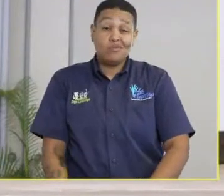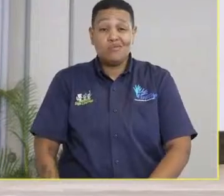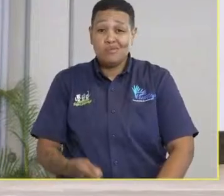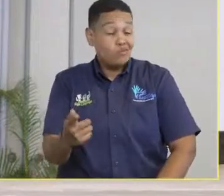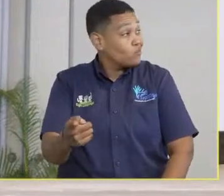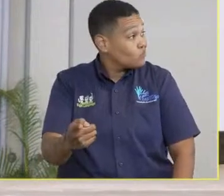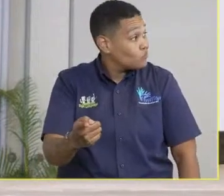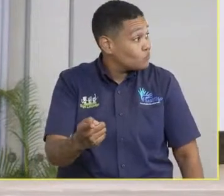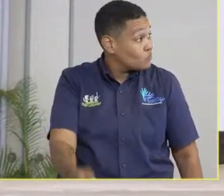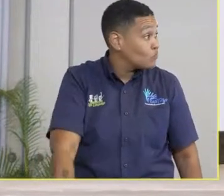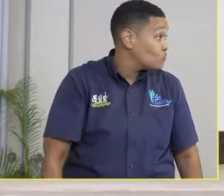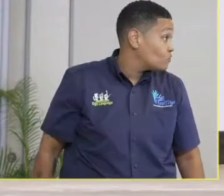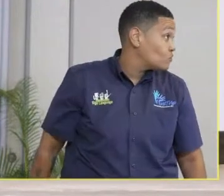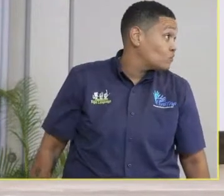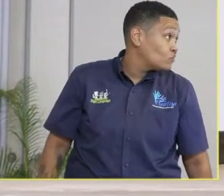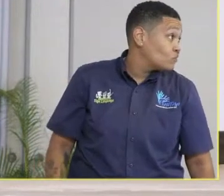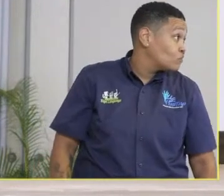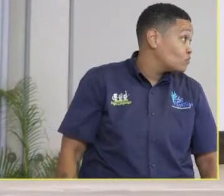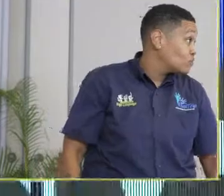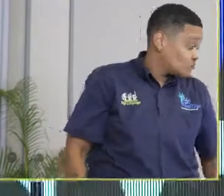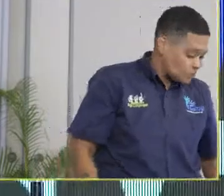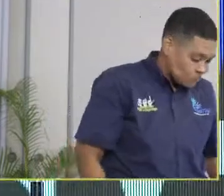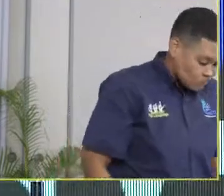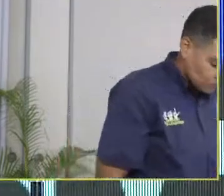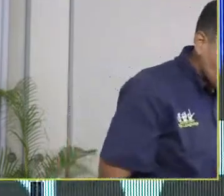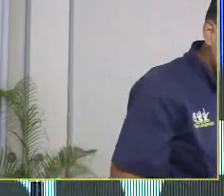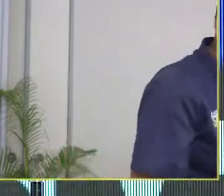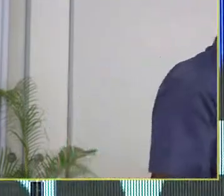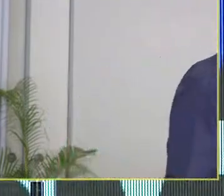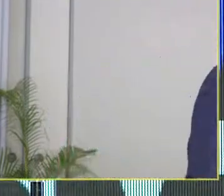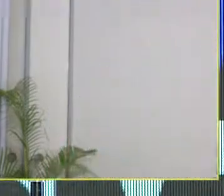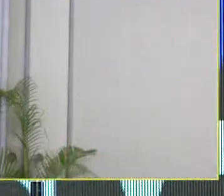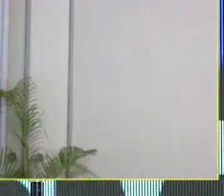We just want to also make you aware